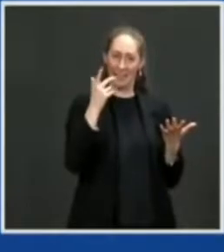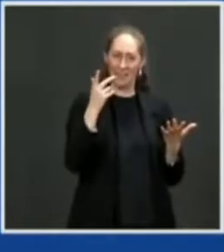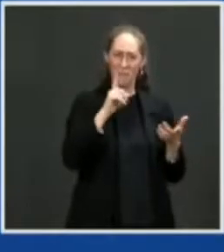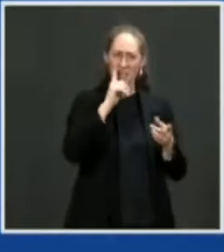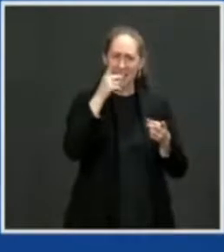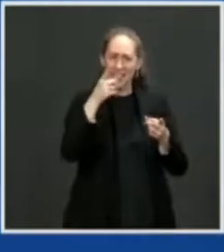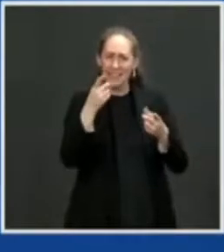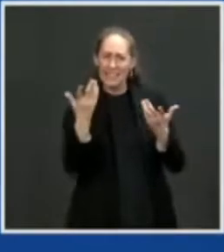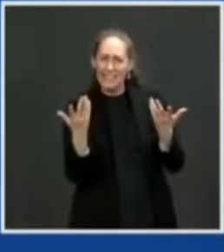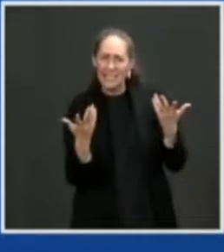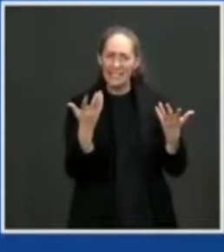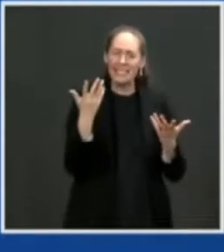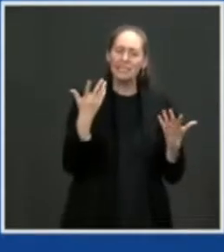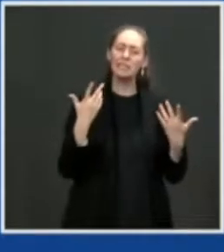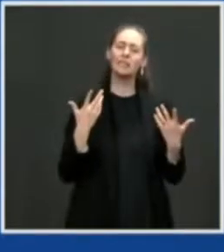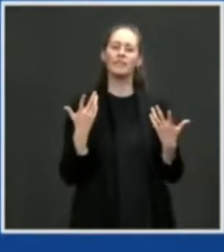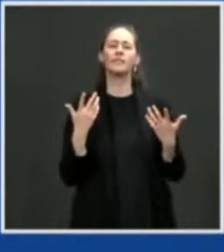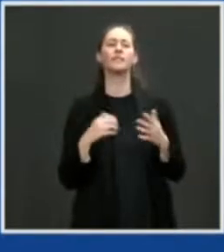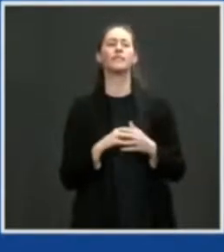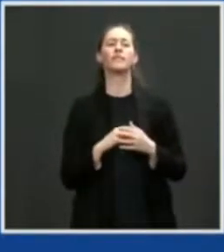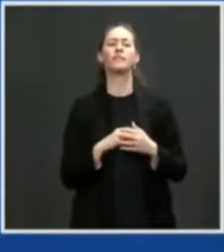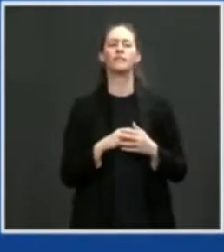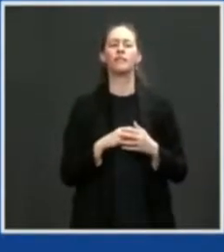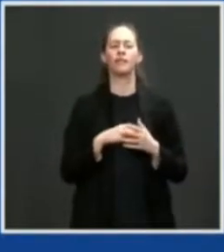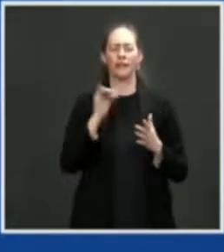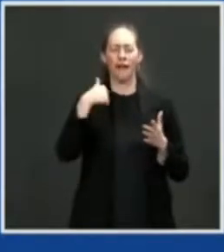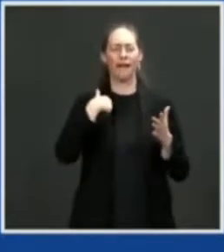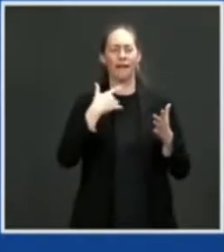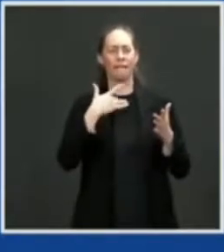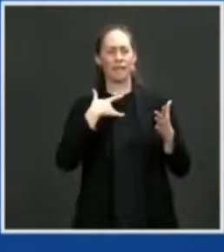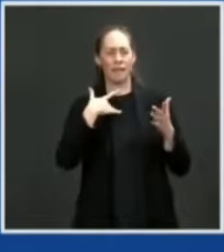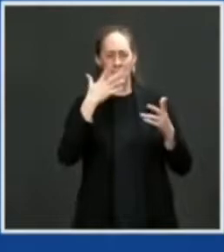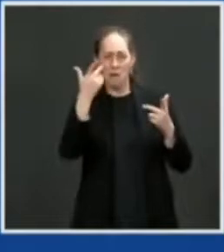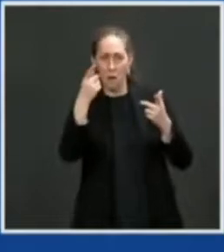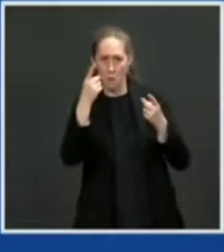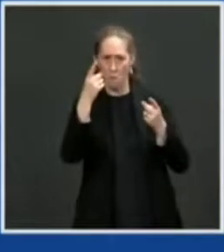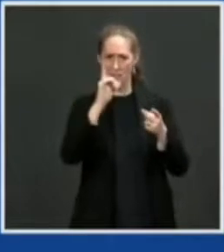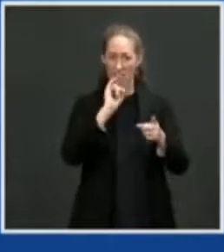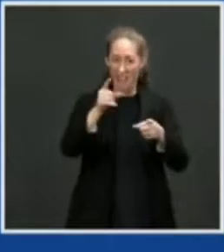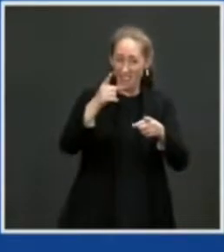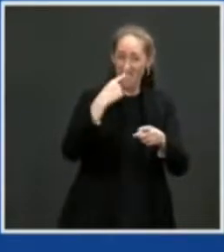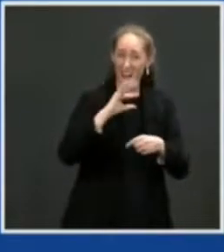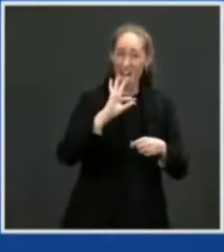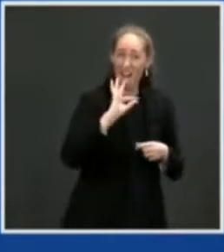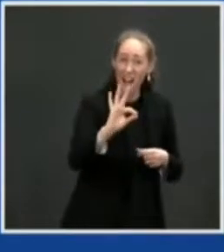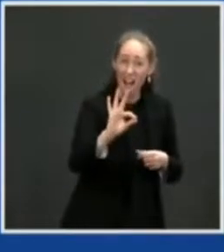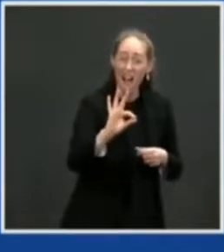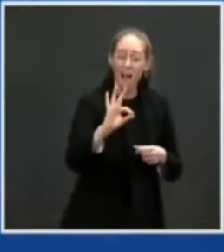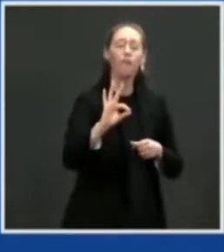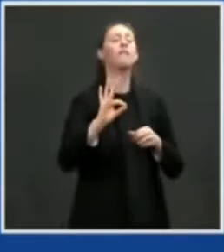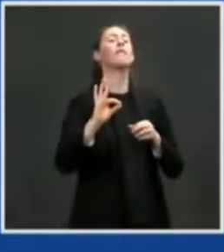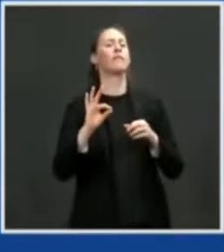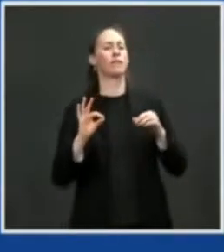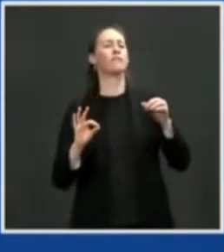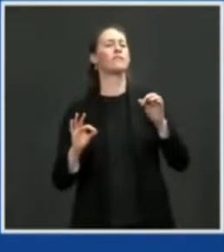Or they, 9-year-old. A 9-year-old. I'm going to send him on I'm a going to send 1,000-mile journey. across the desert 9-year-old and up on to a the United 1,000-mile States.